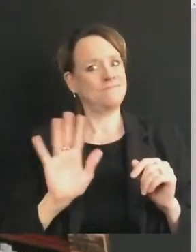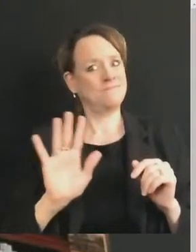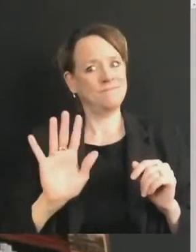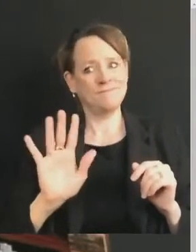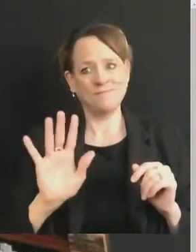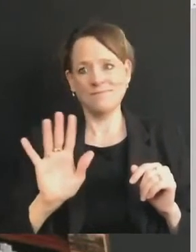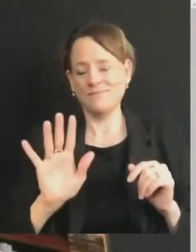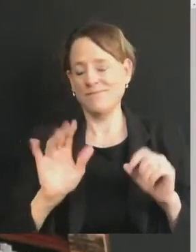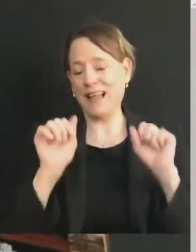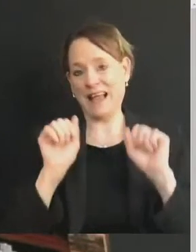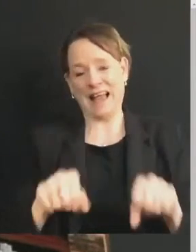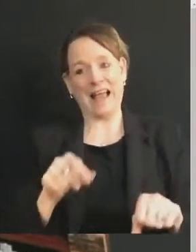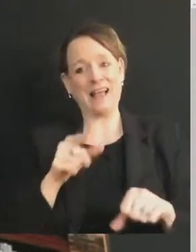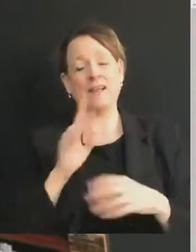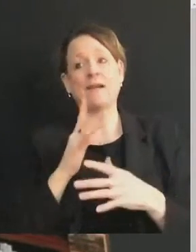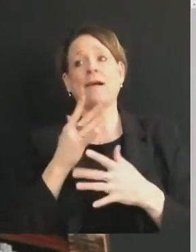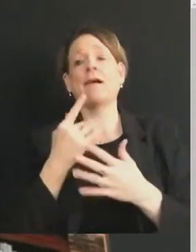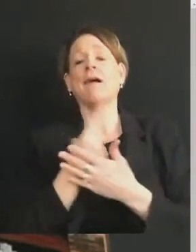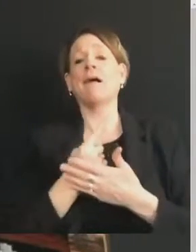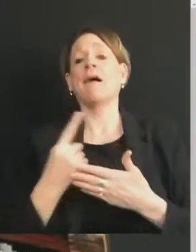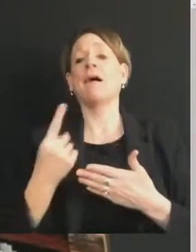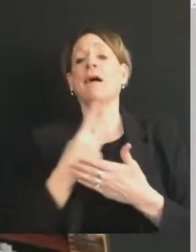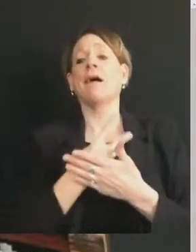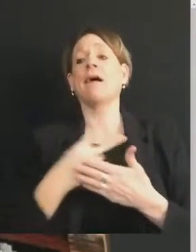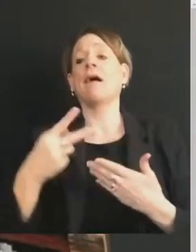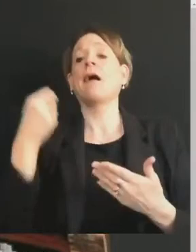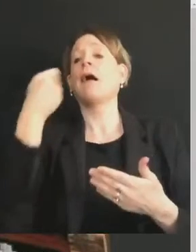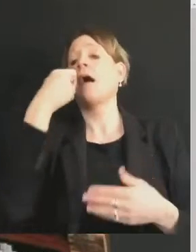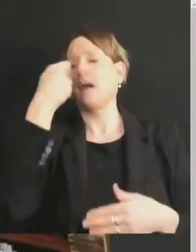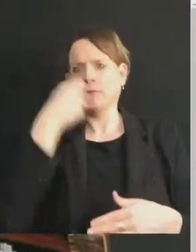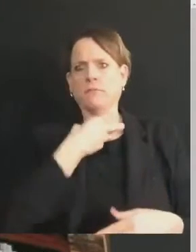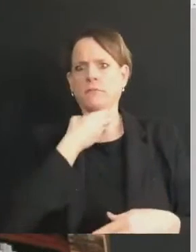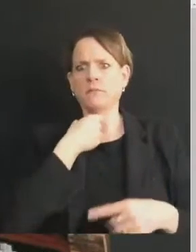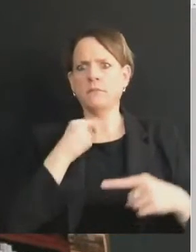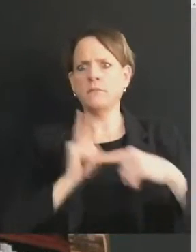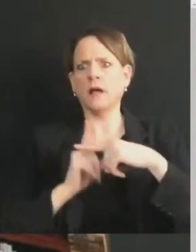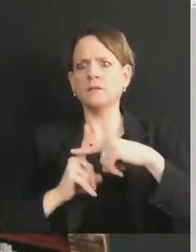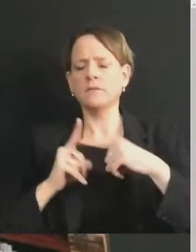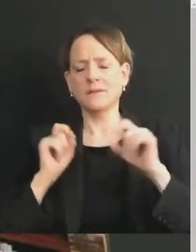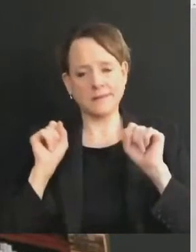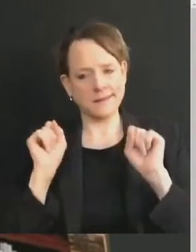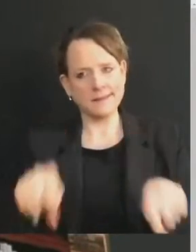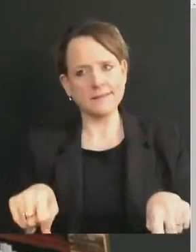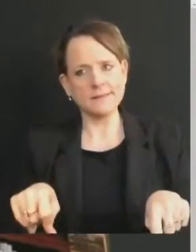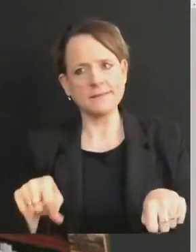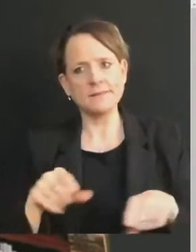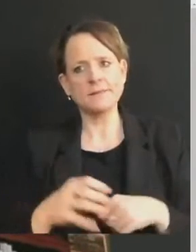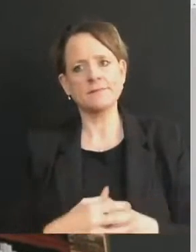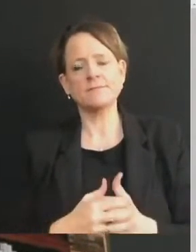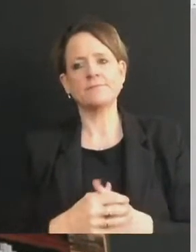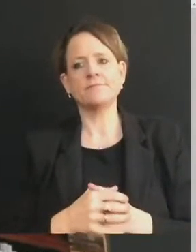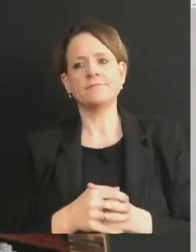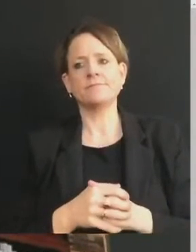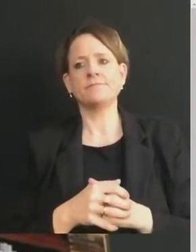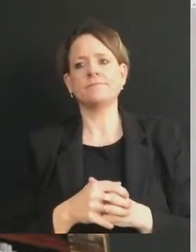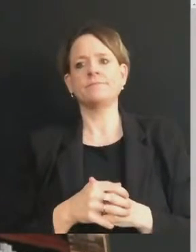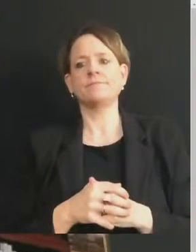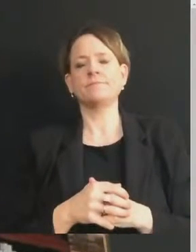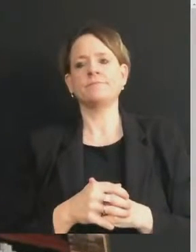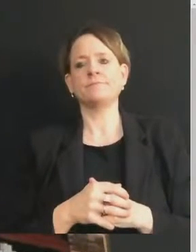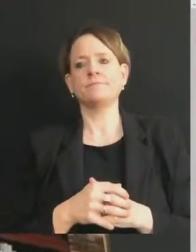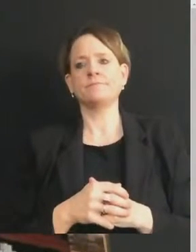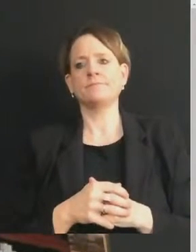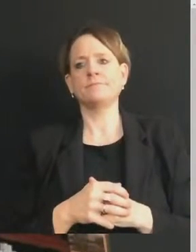10 to 12 days. So that's when we talk about quarantine. That's the important issue, is